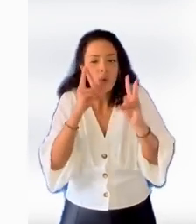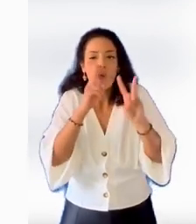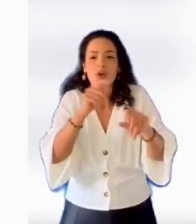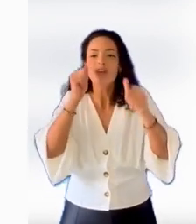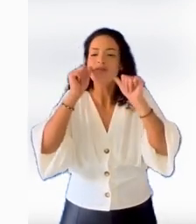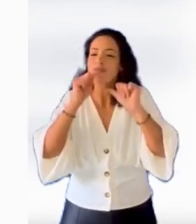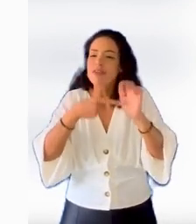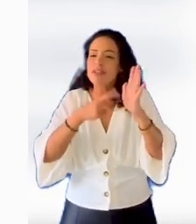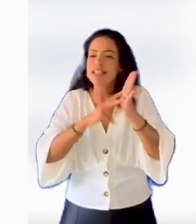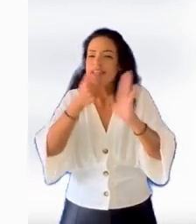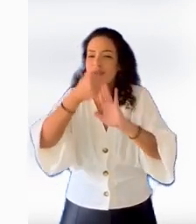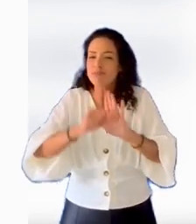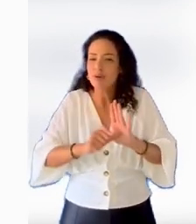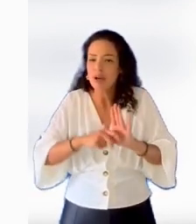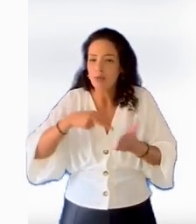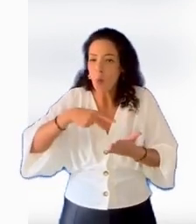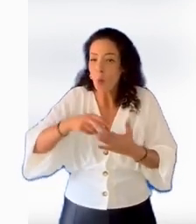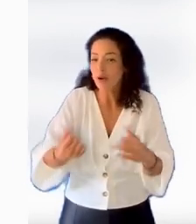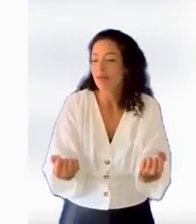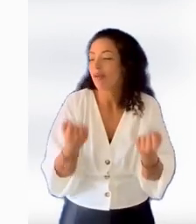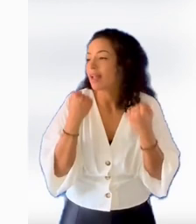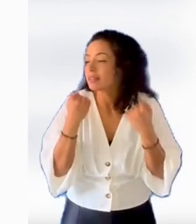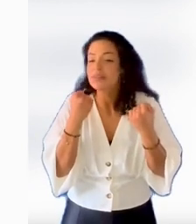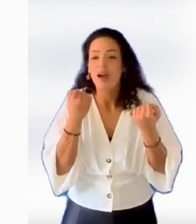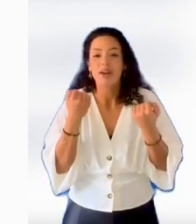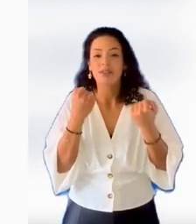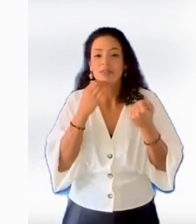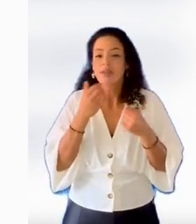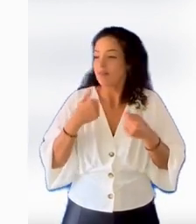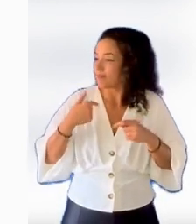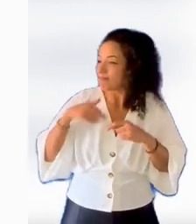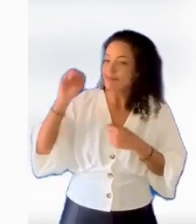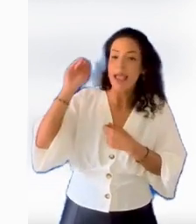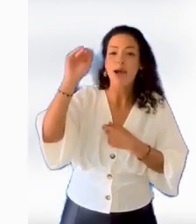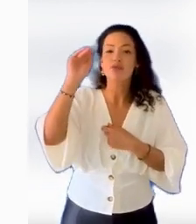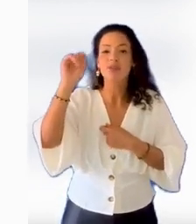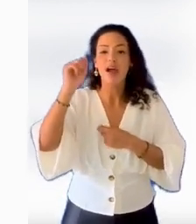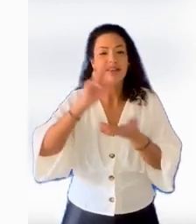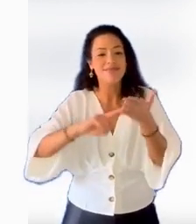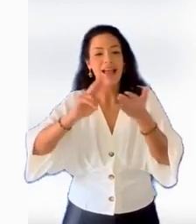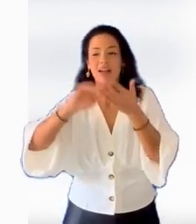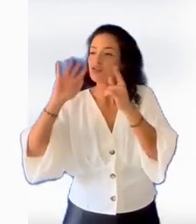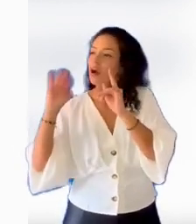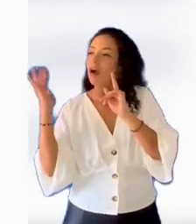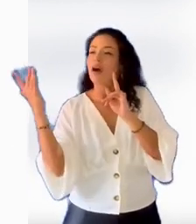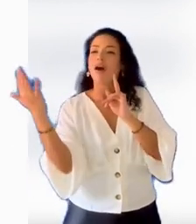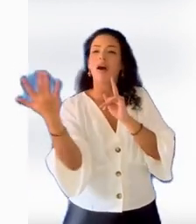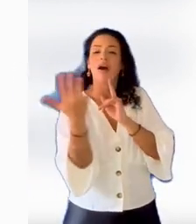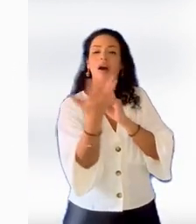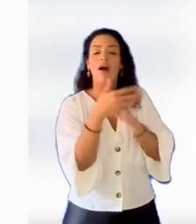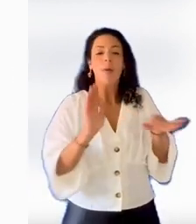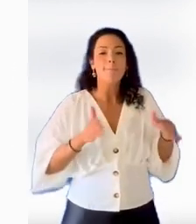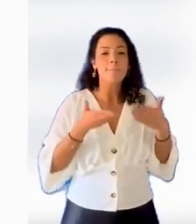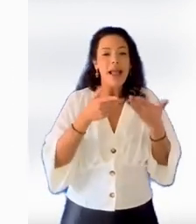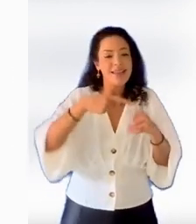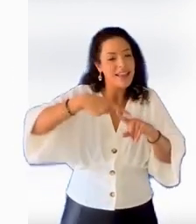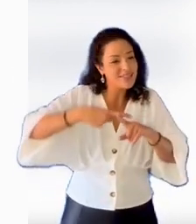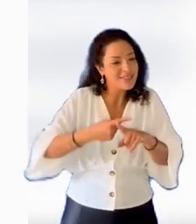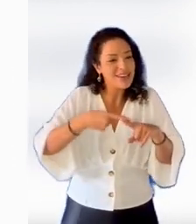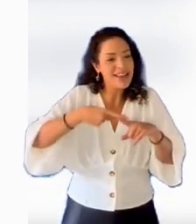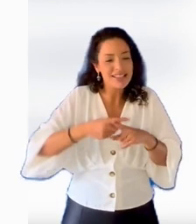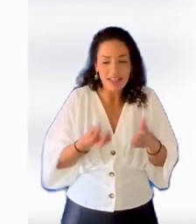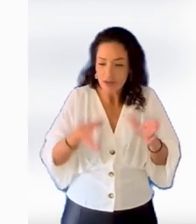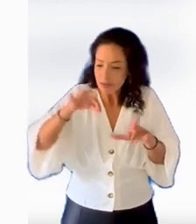TV programme, walking, exercising, simply being outside, surrounded by nature, baking, knitting, embroidery,